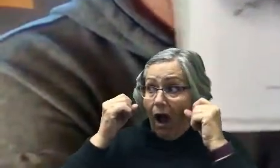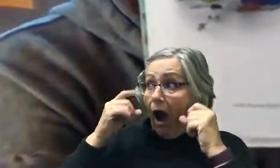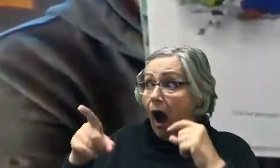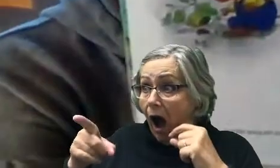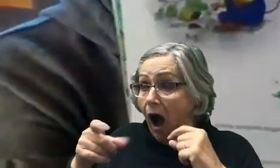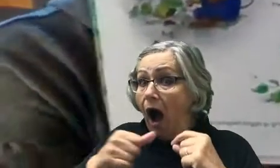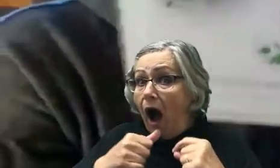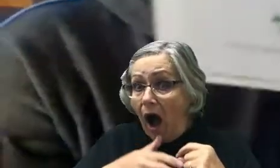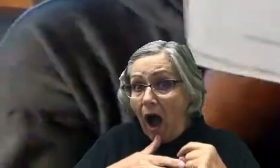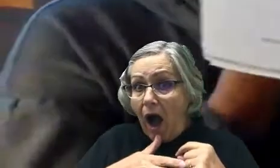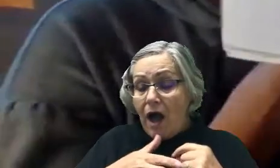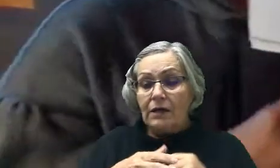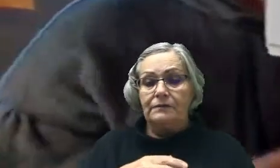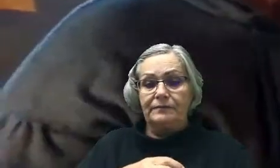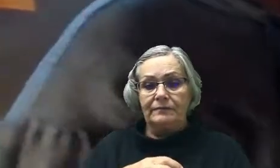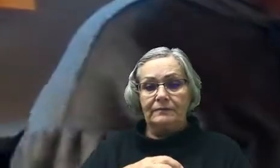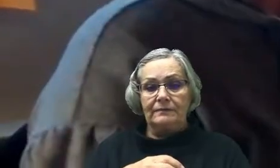believe his eyes.